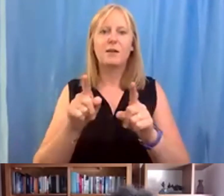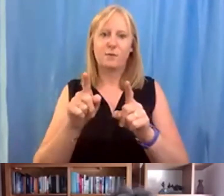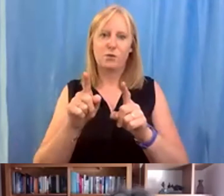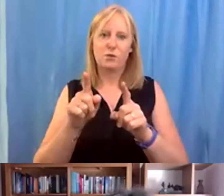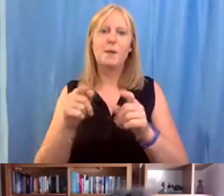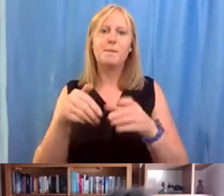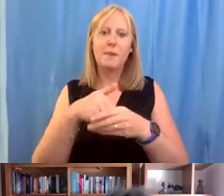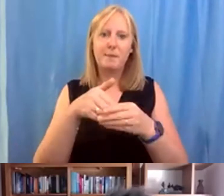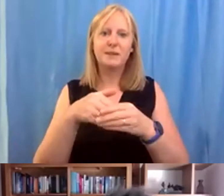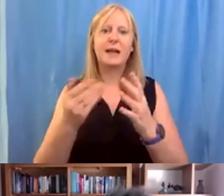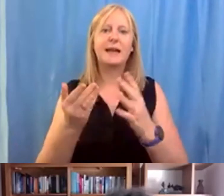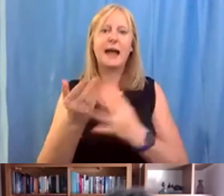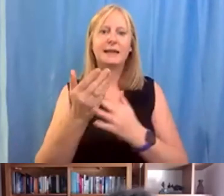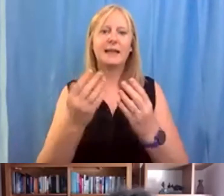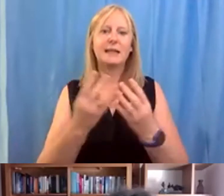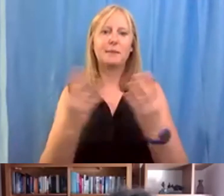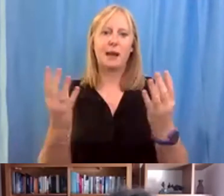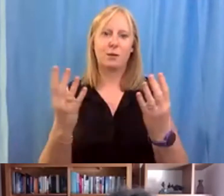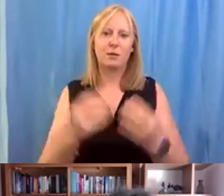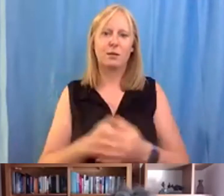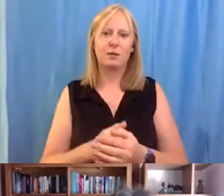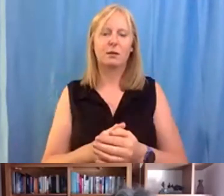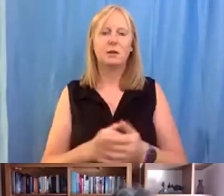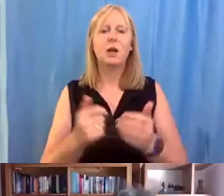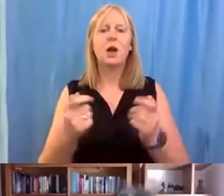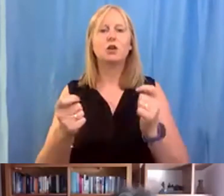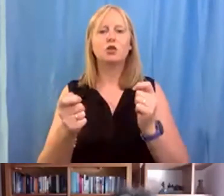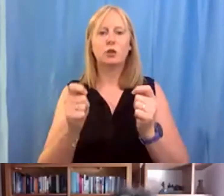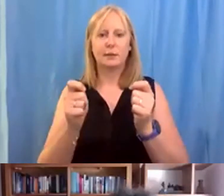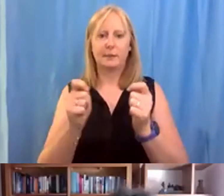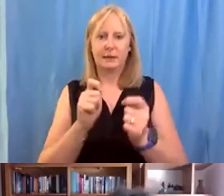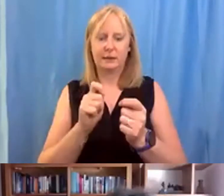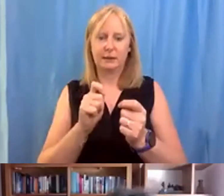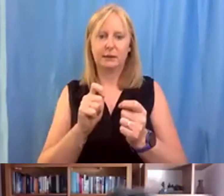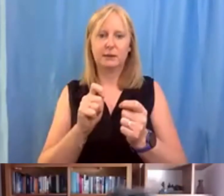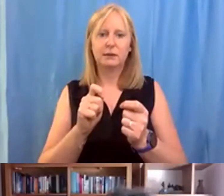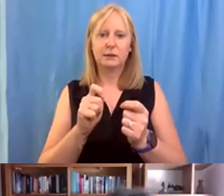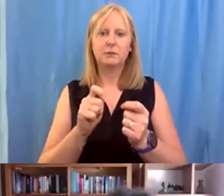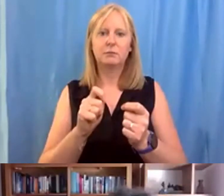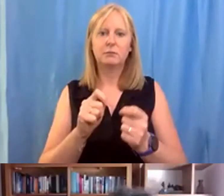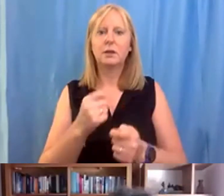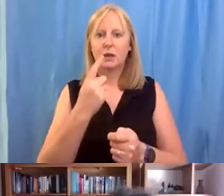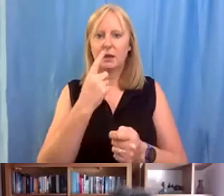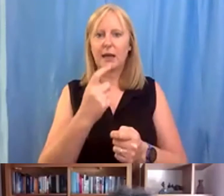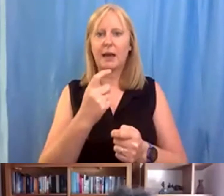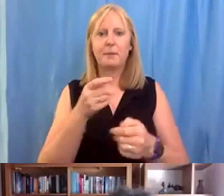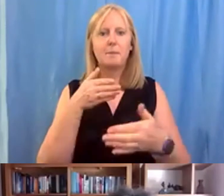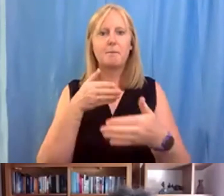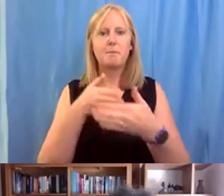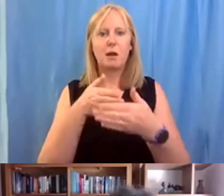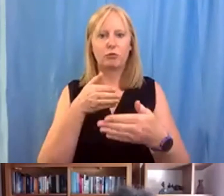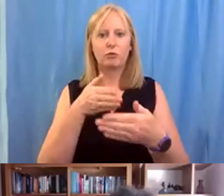In terms of adjustments, we talked about it can be very much a barrier, a